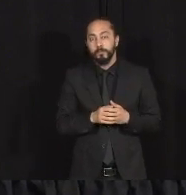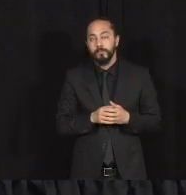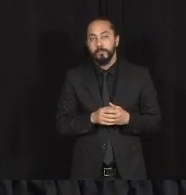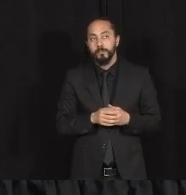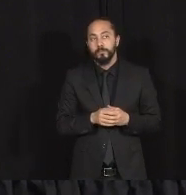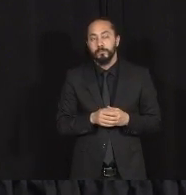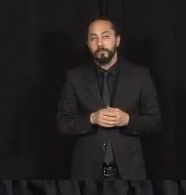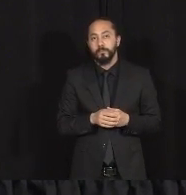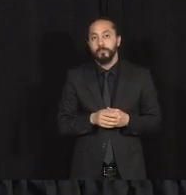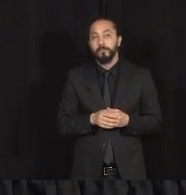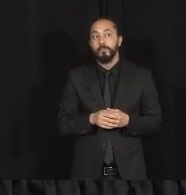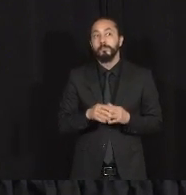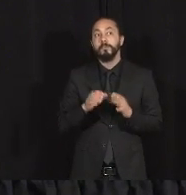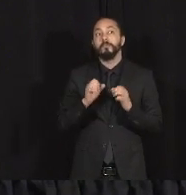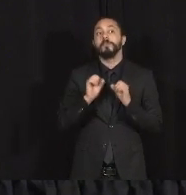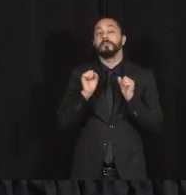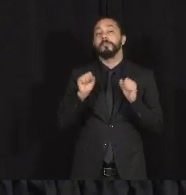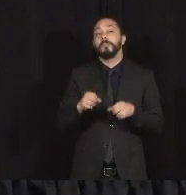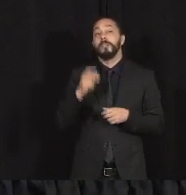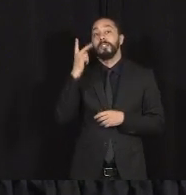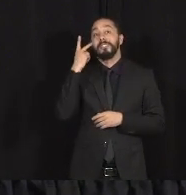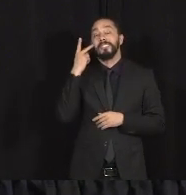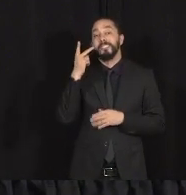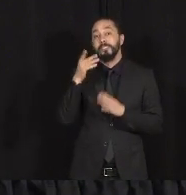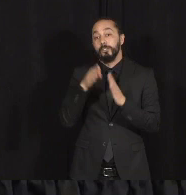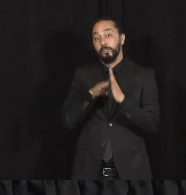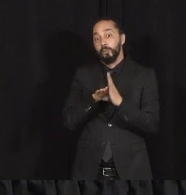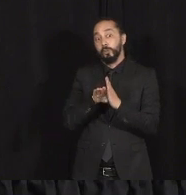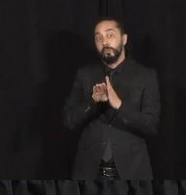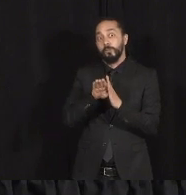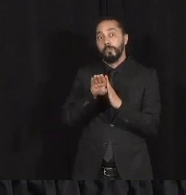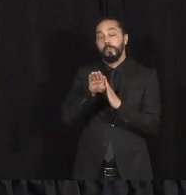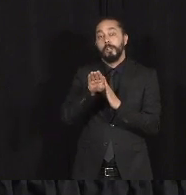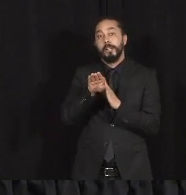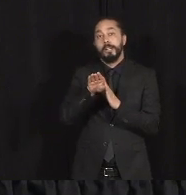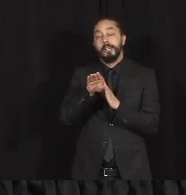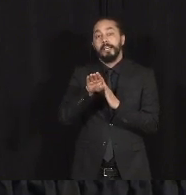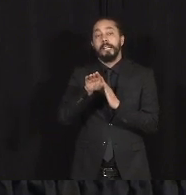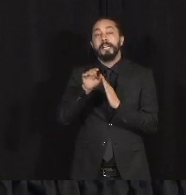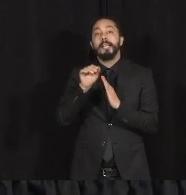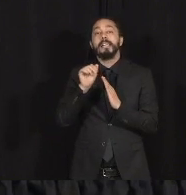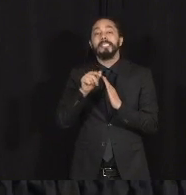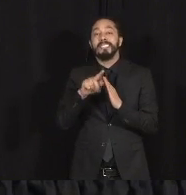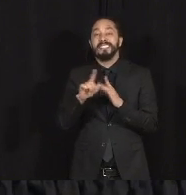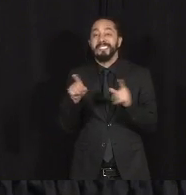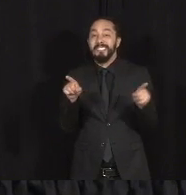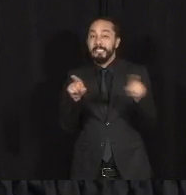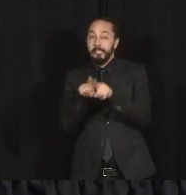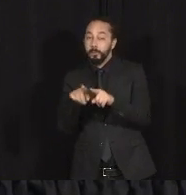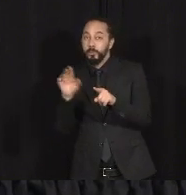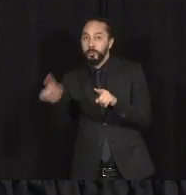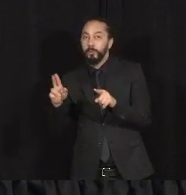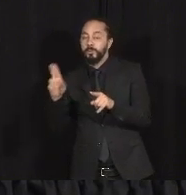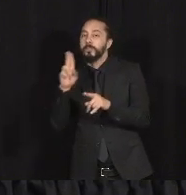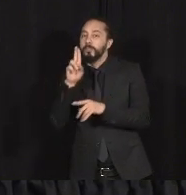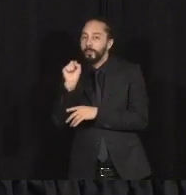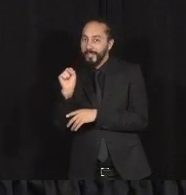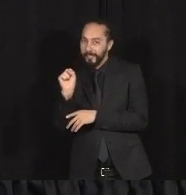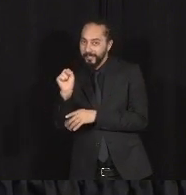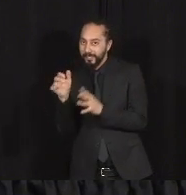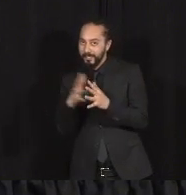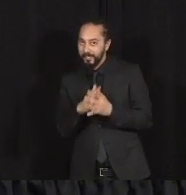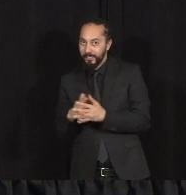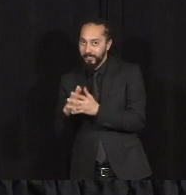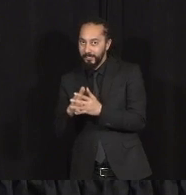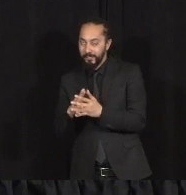trajectory somewhat similar to that in the United States, not quite as good